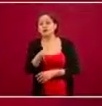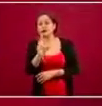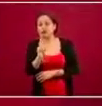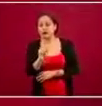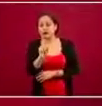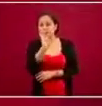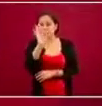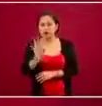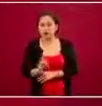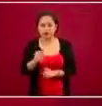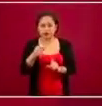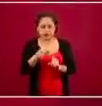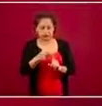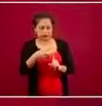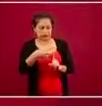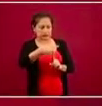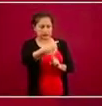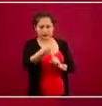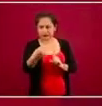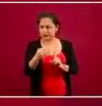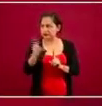of the virus.